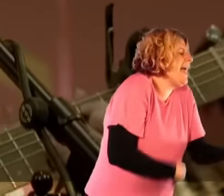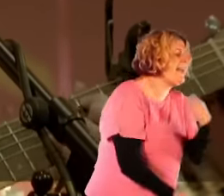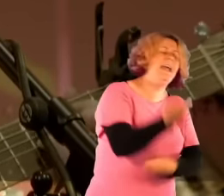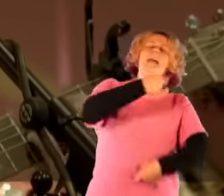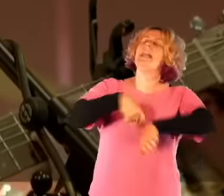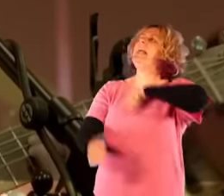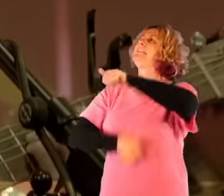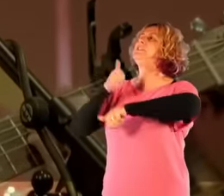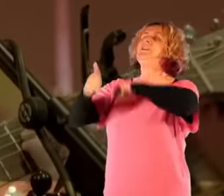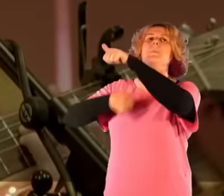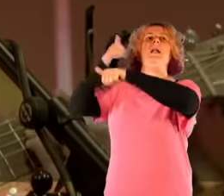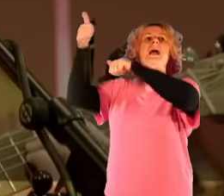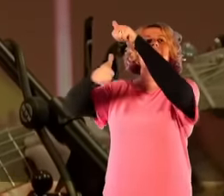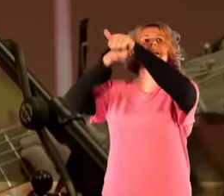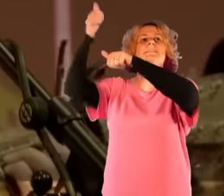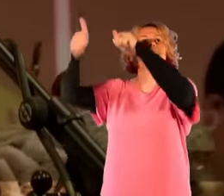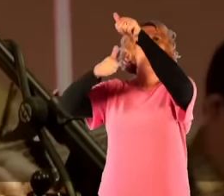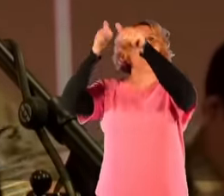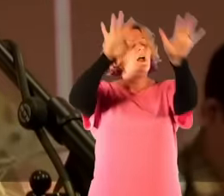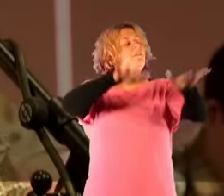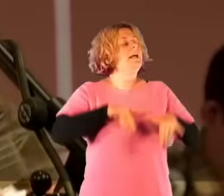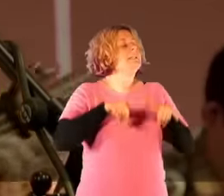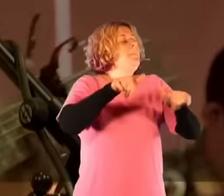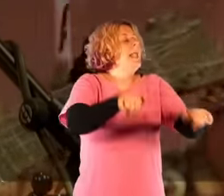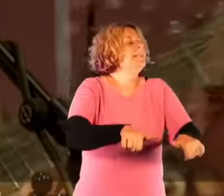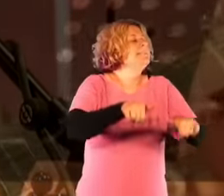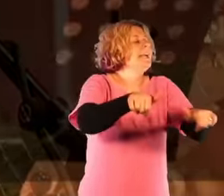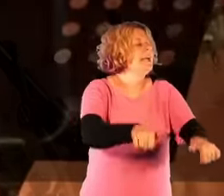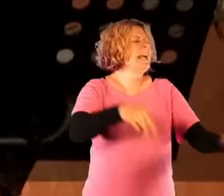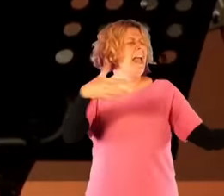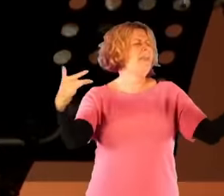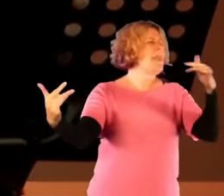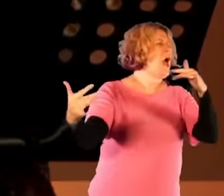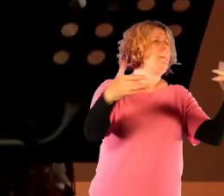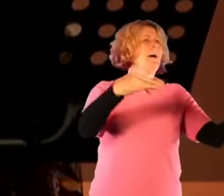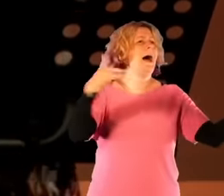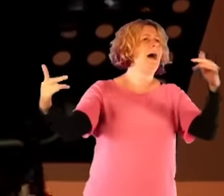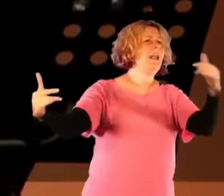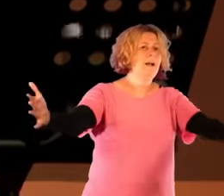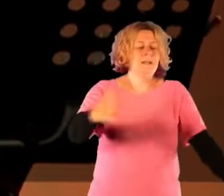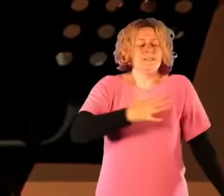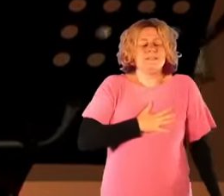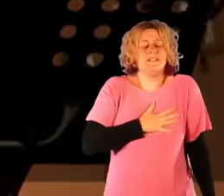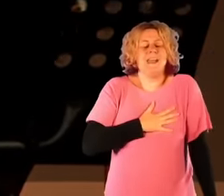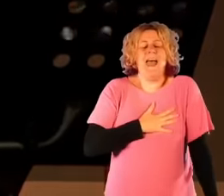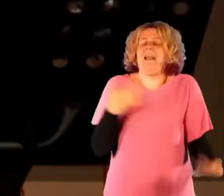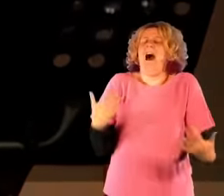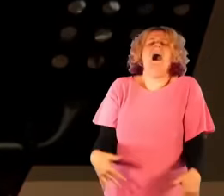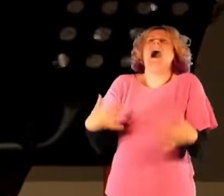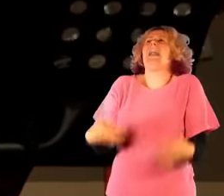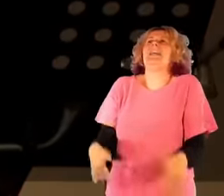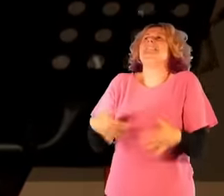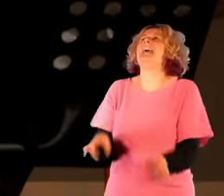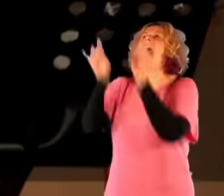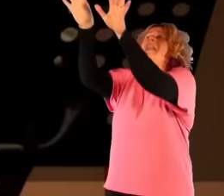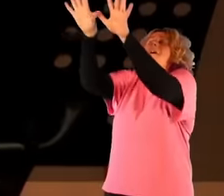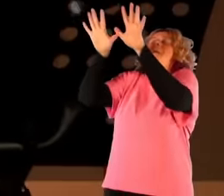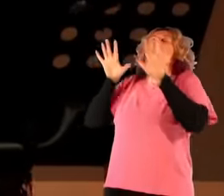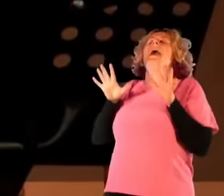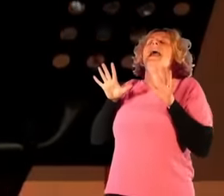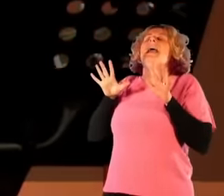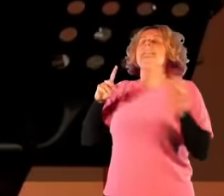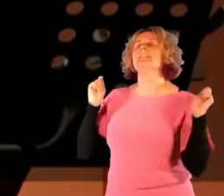turning agony to praise. There is blessing in the battle, so take heart and